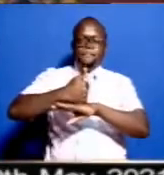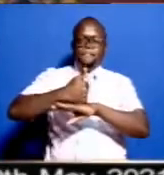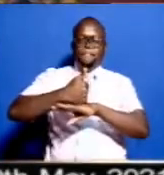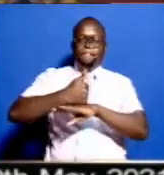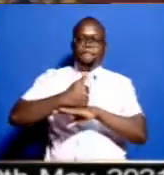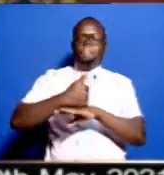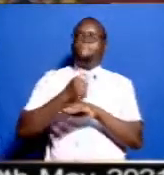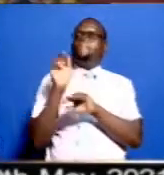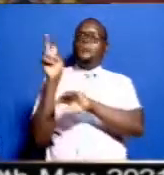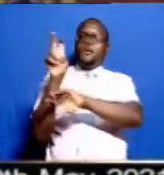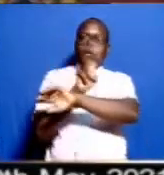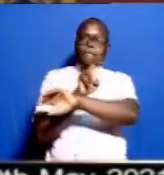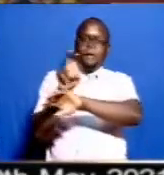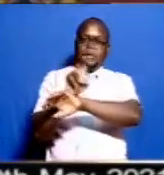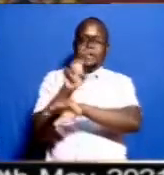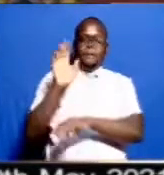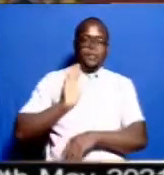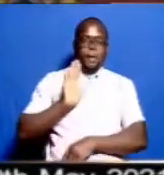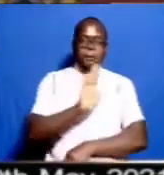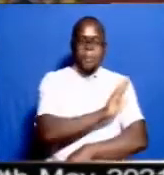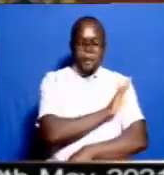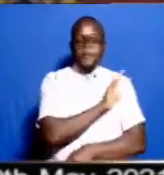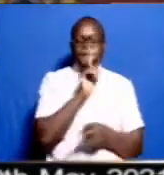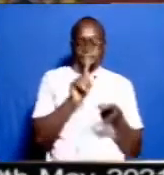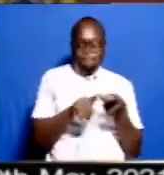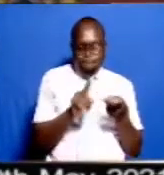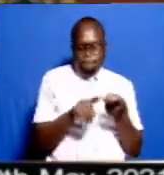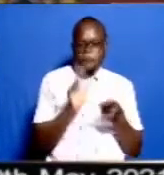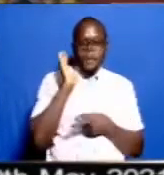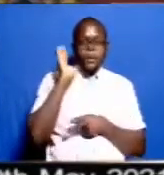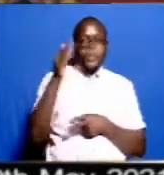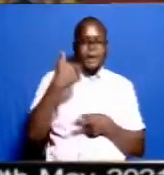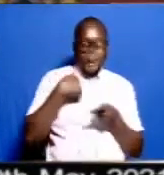an oversight board. There is going to be